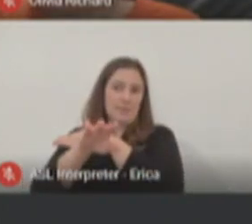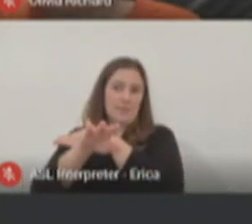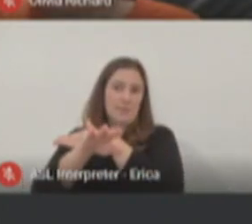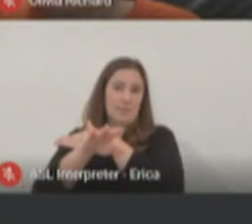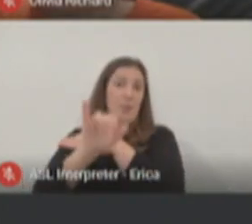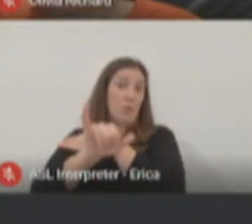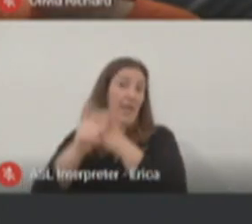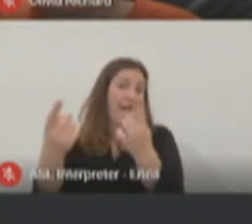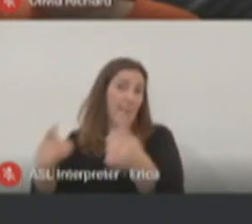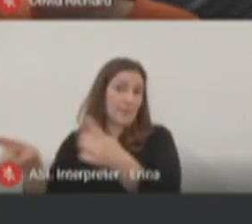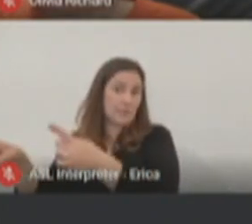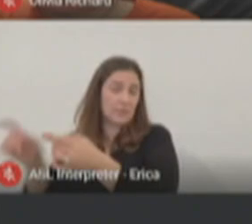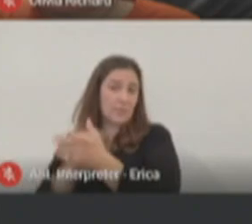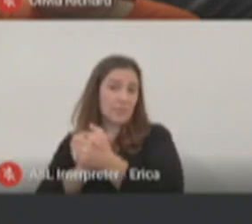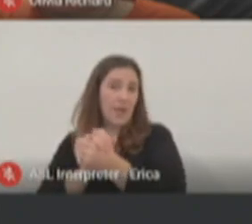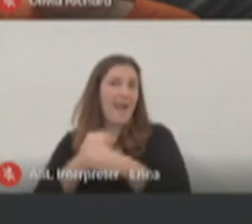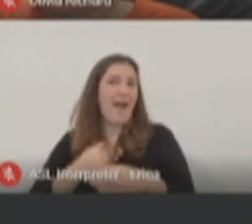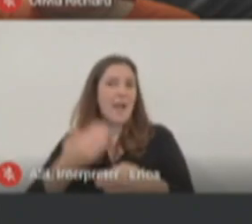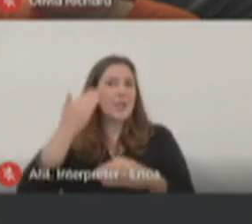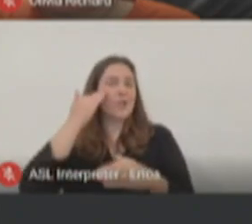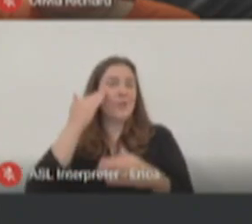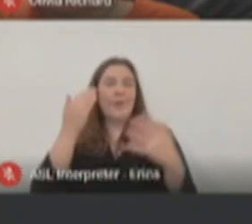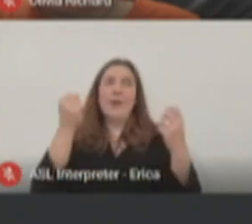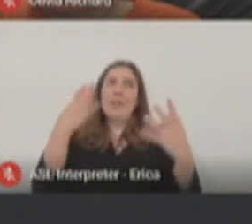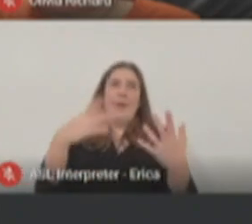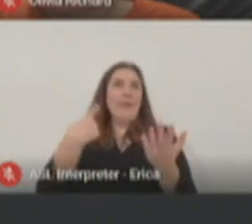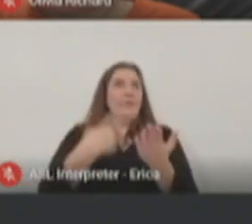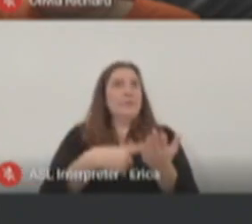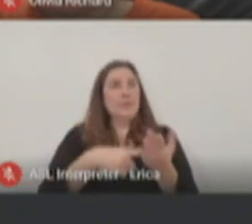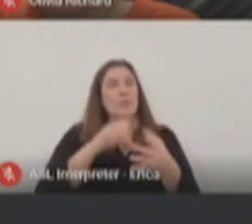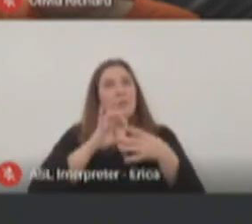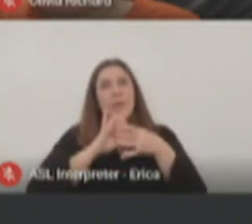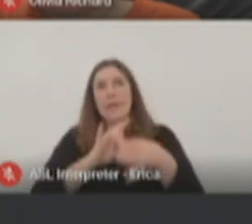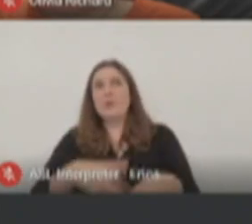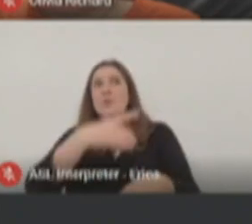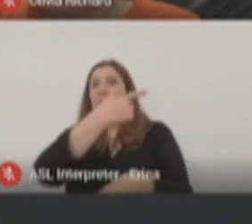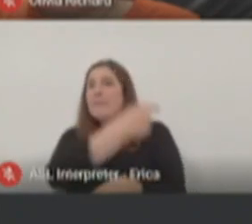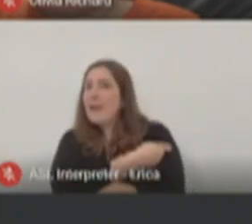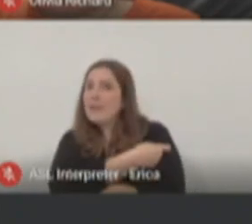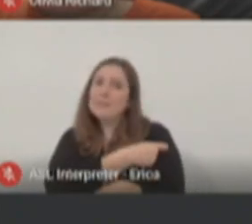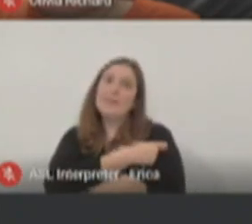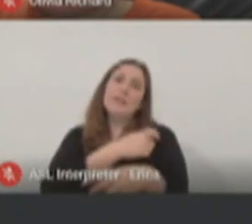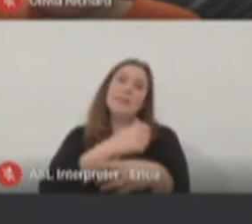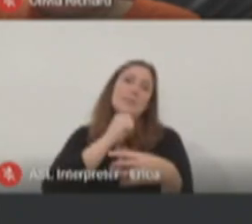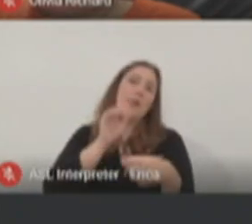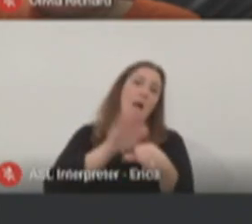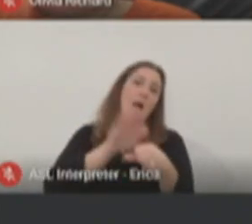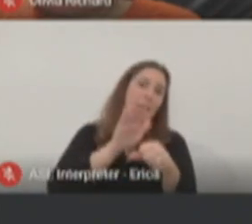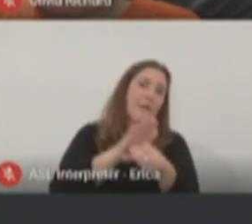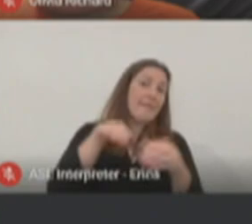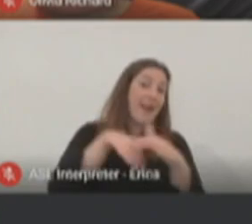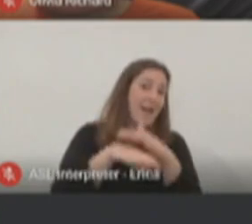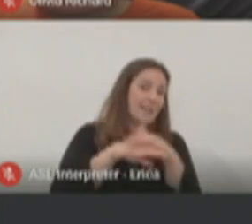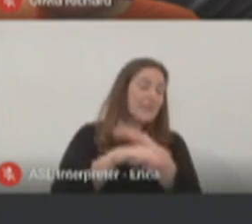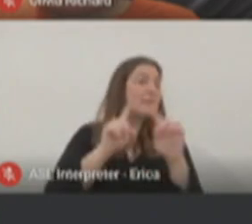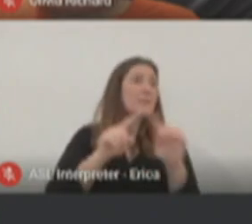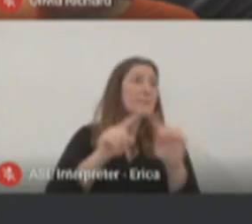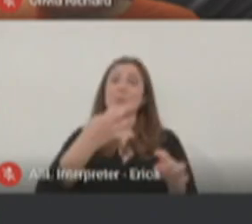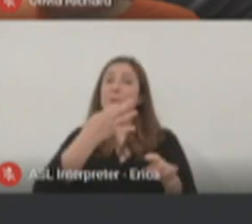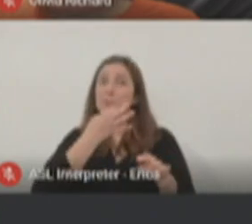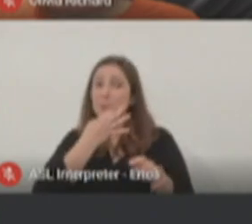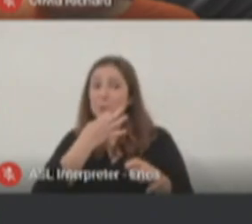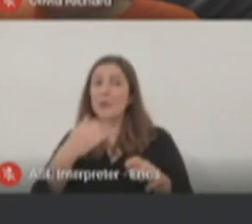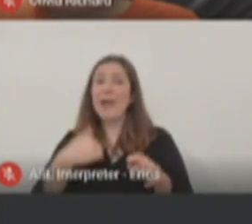happening. I know there's been so much talk about vaccines and lack of access, but pretty soon there's going to be a lot